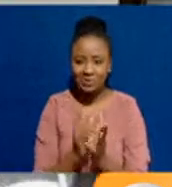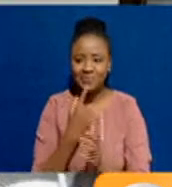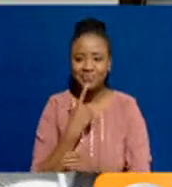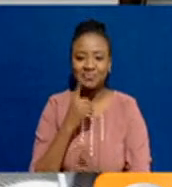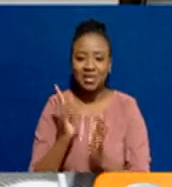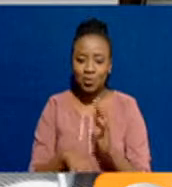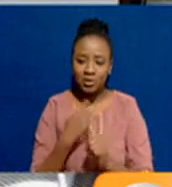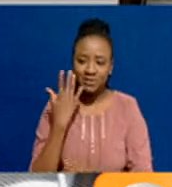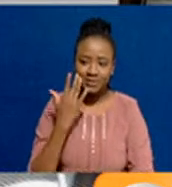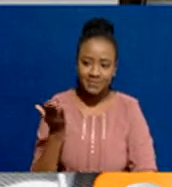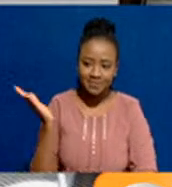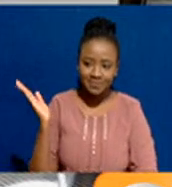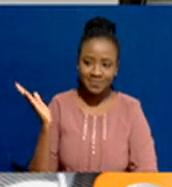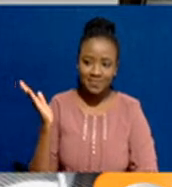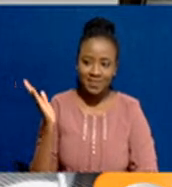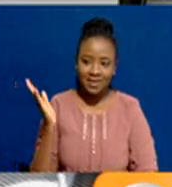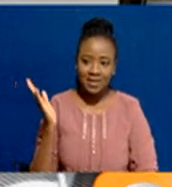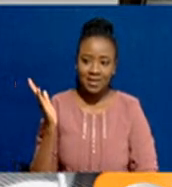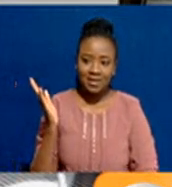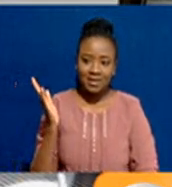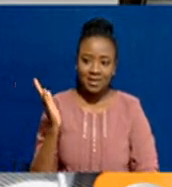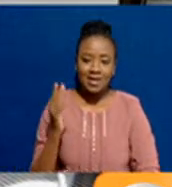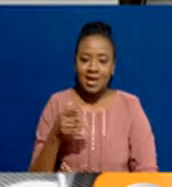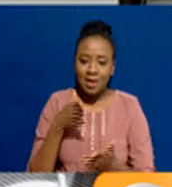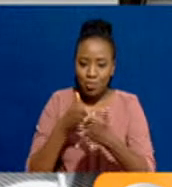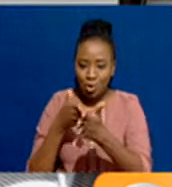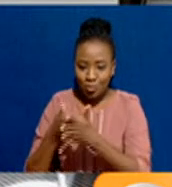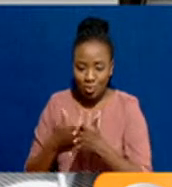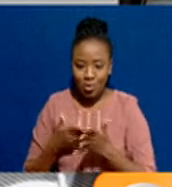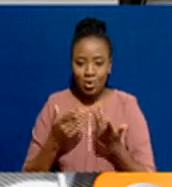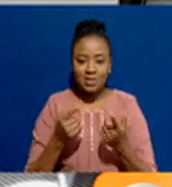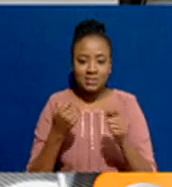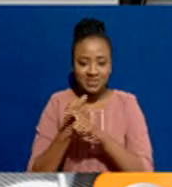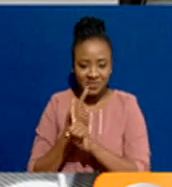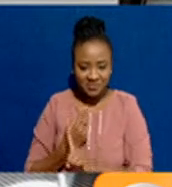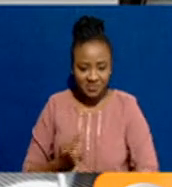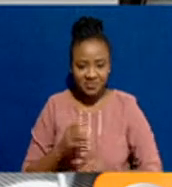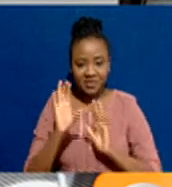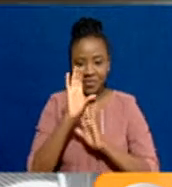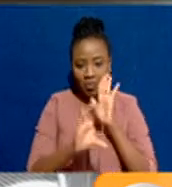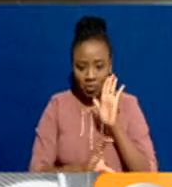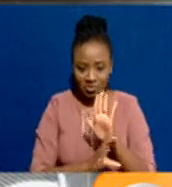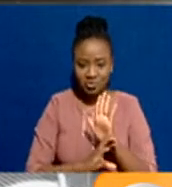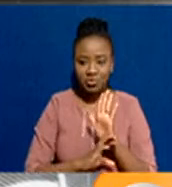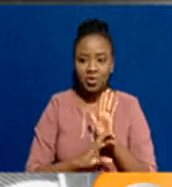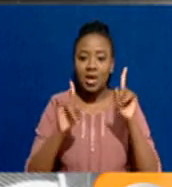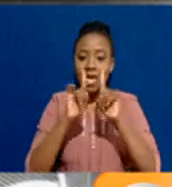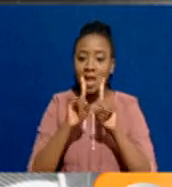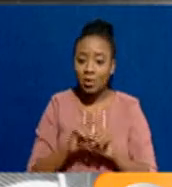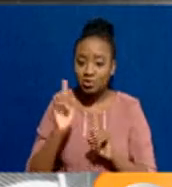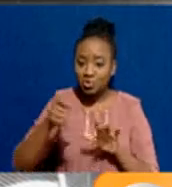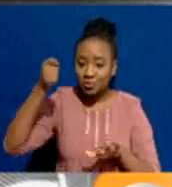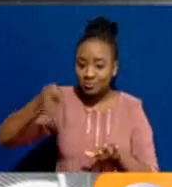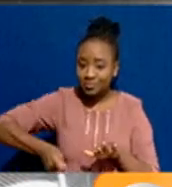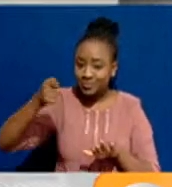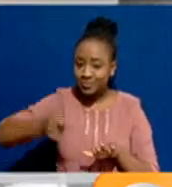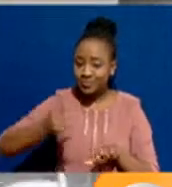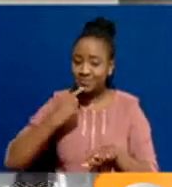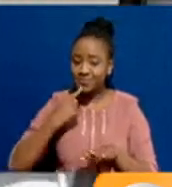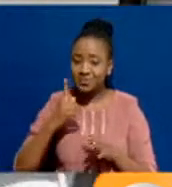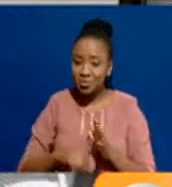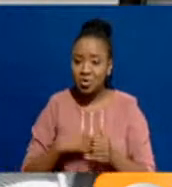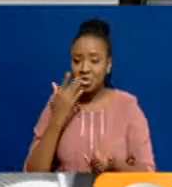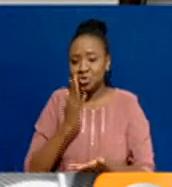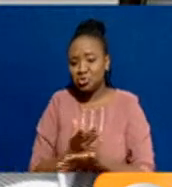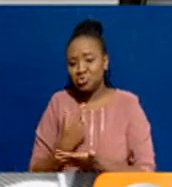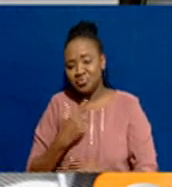was founded on an illegality and thereby infringed and violated the Constitution. The same judge also saying she was